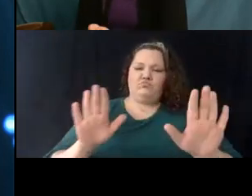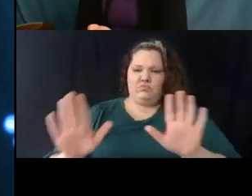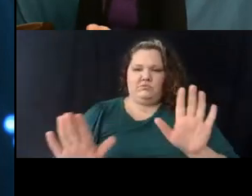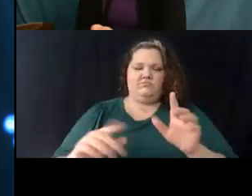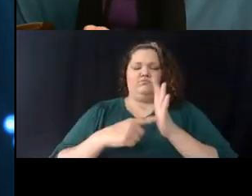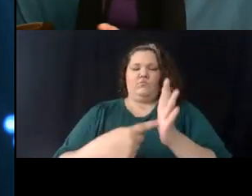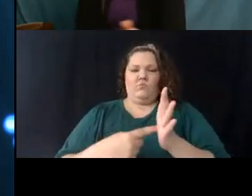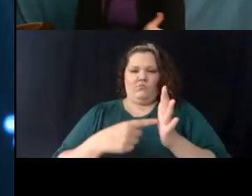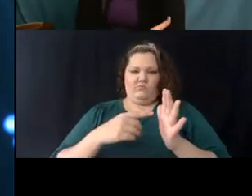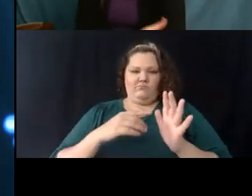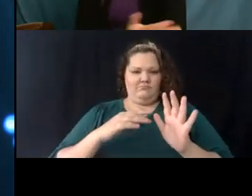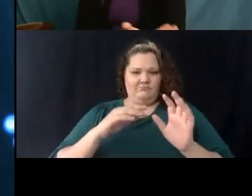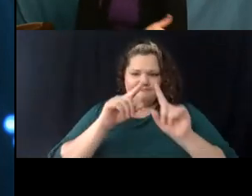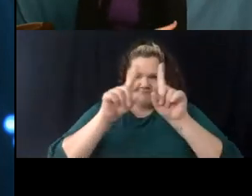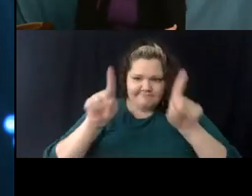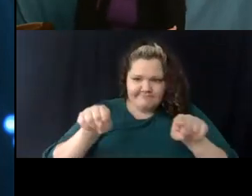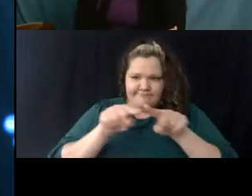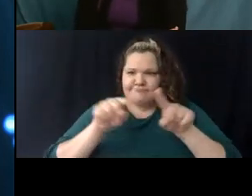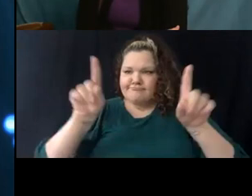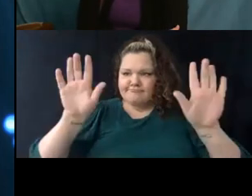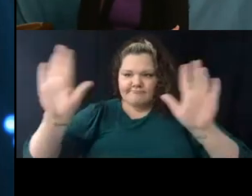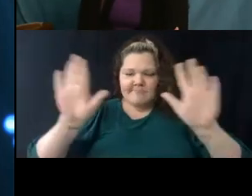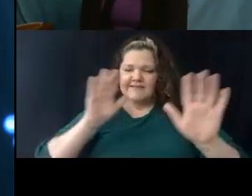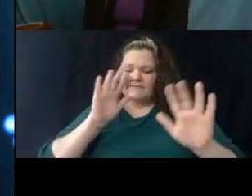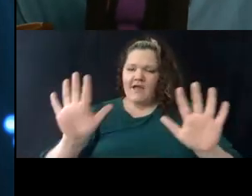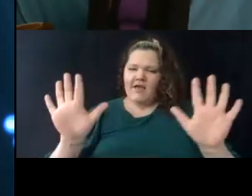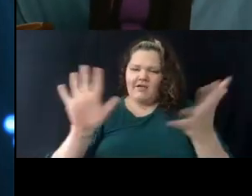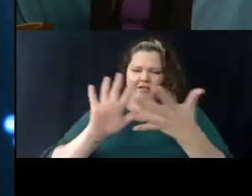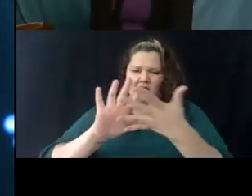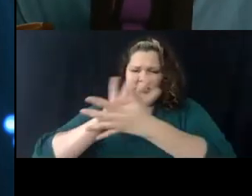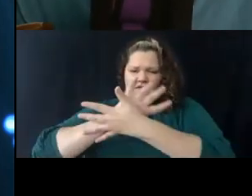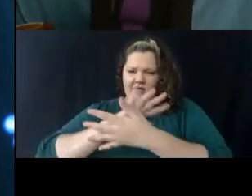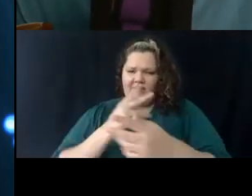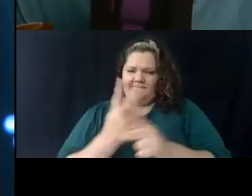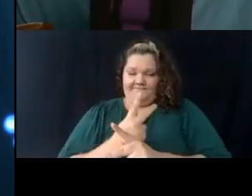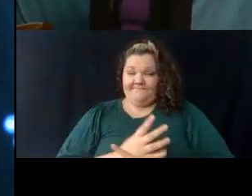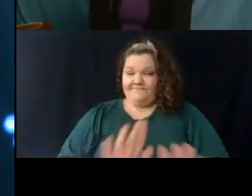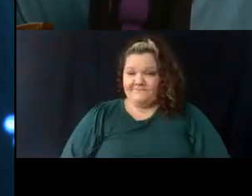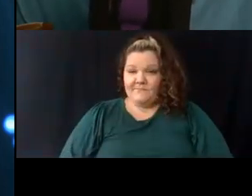that contrast is lacking in those moments. So that's what I mean when I'm talking about contrast.